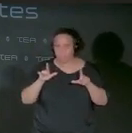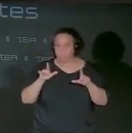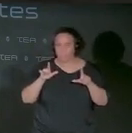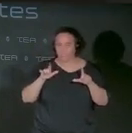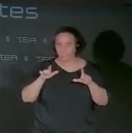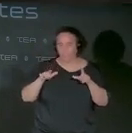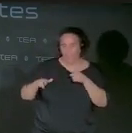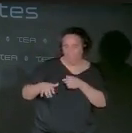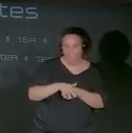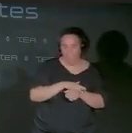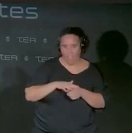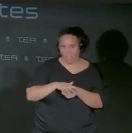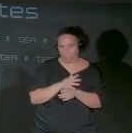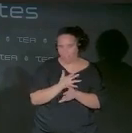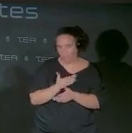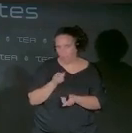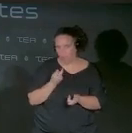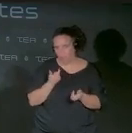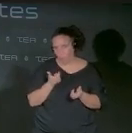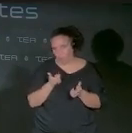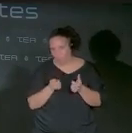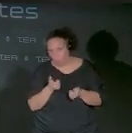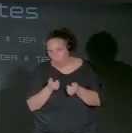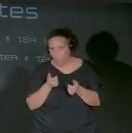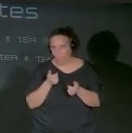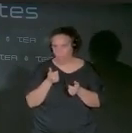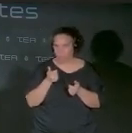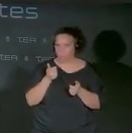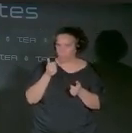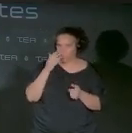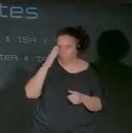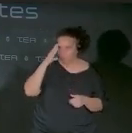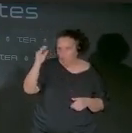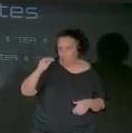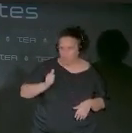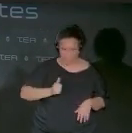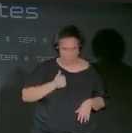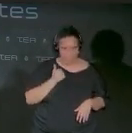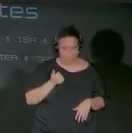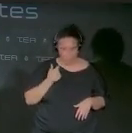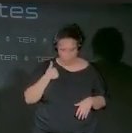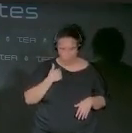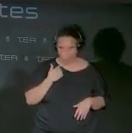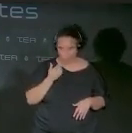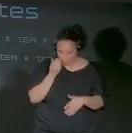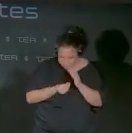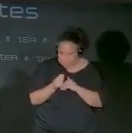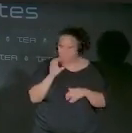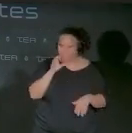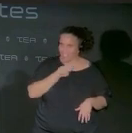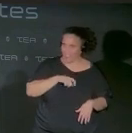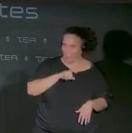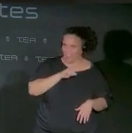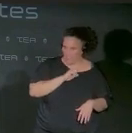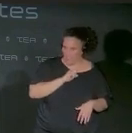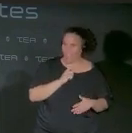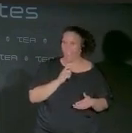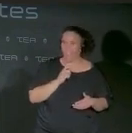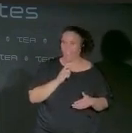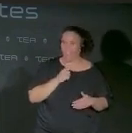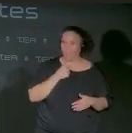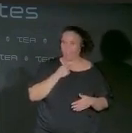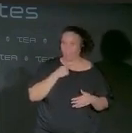we always try not to get like others to do things first. And I think in this medium, Spain is demonstrating that that wants